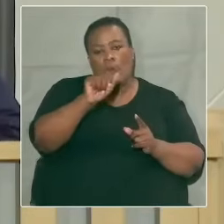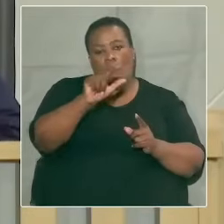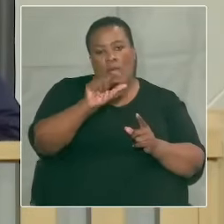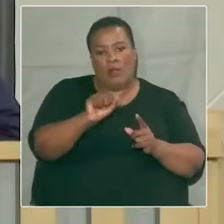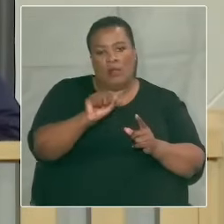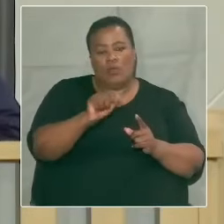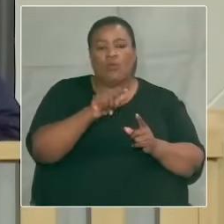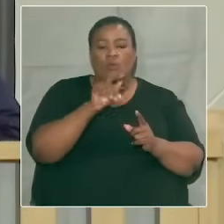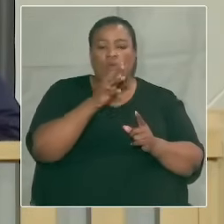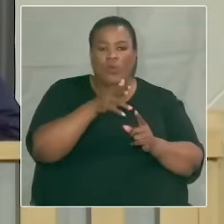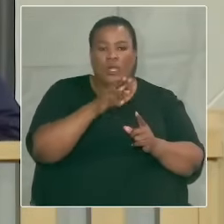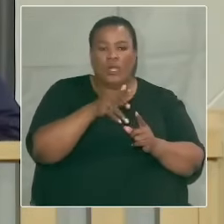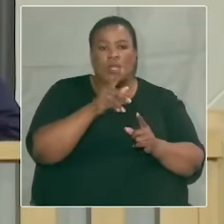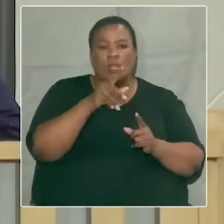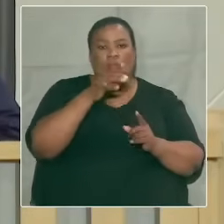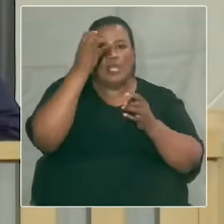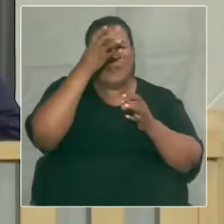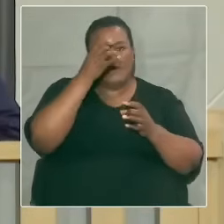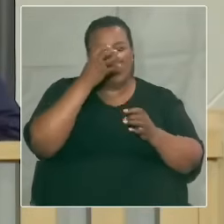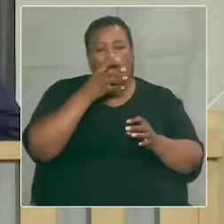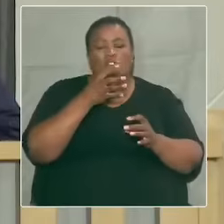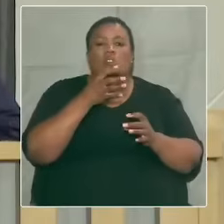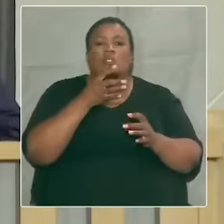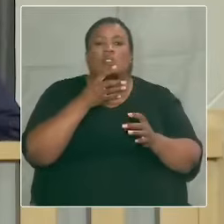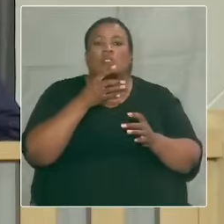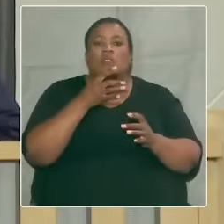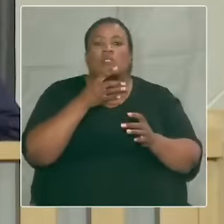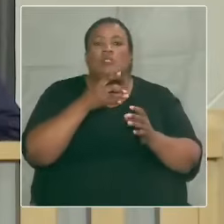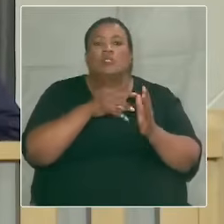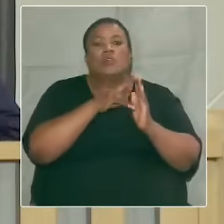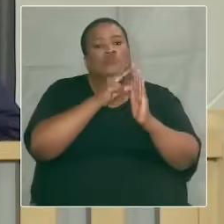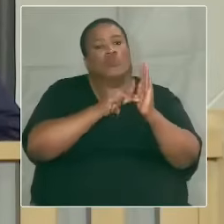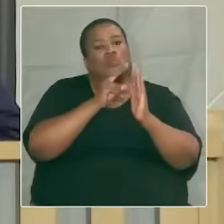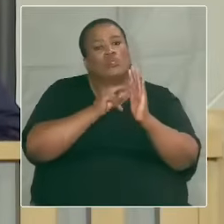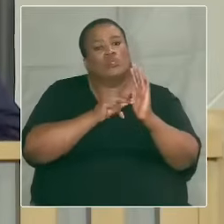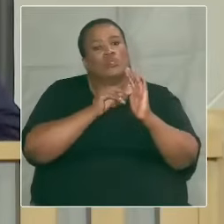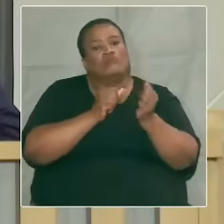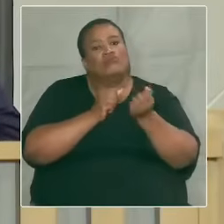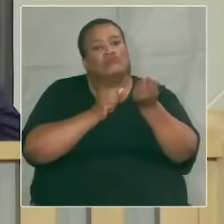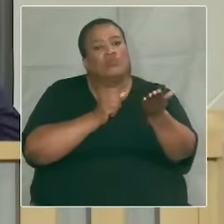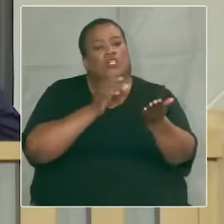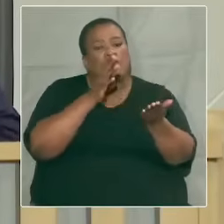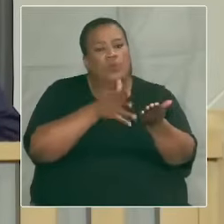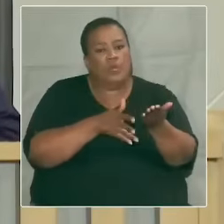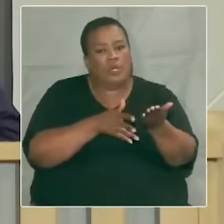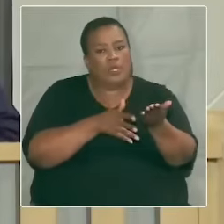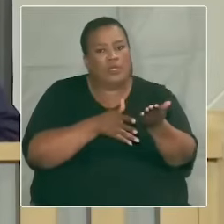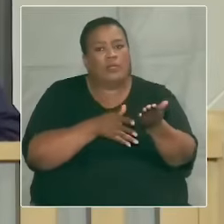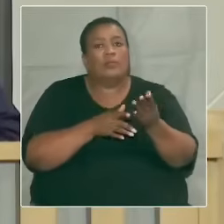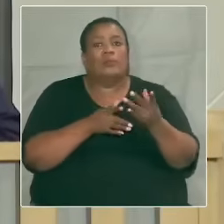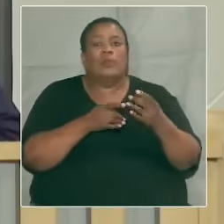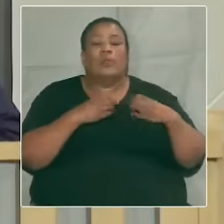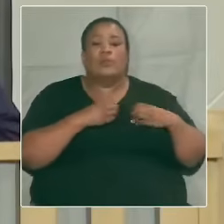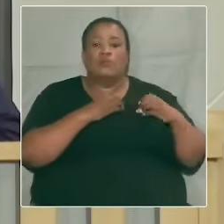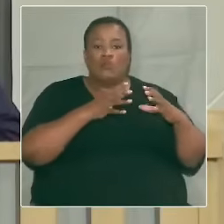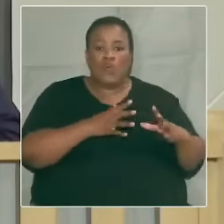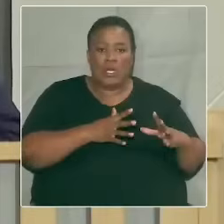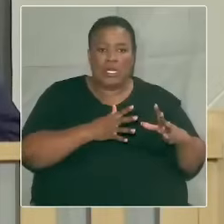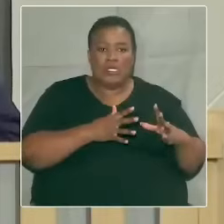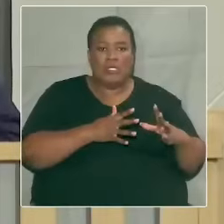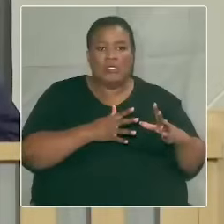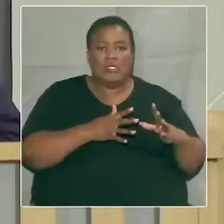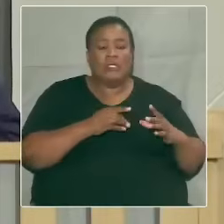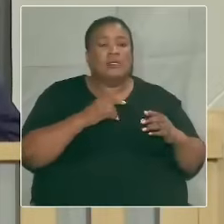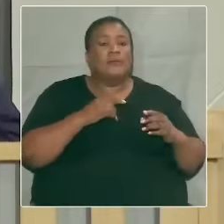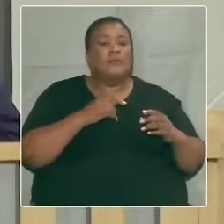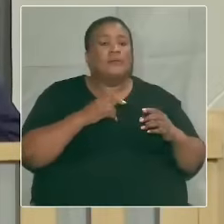would be verified by the Provincial Commissioner, Lieutenant General Mkonazi, and thereafter submitted for